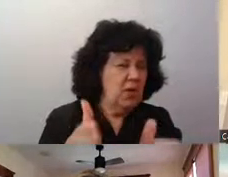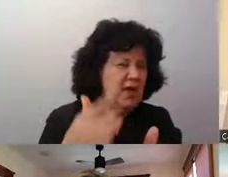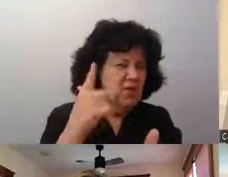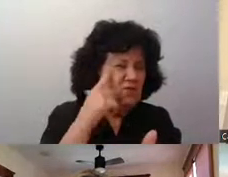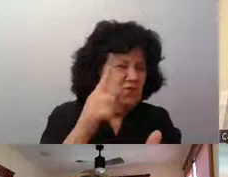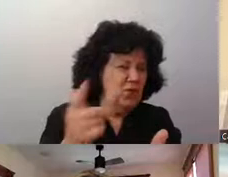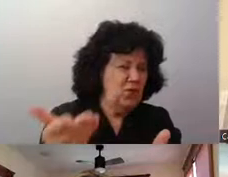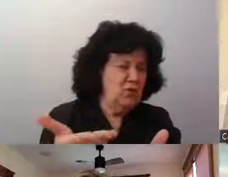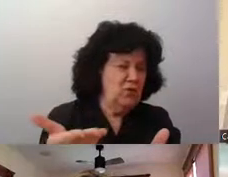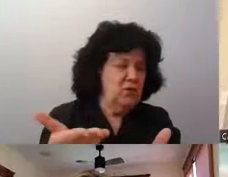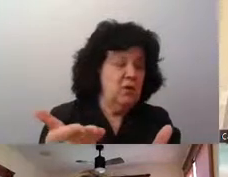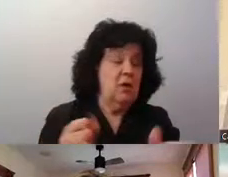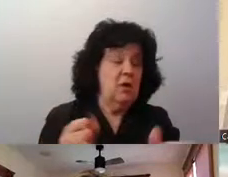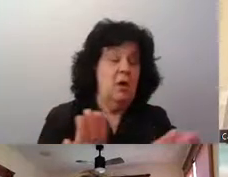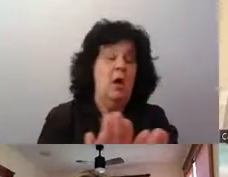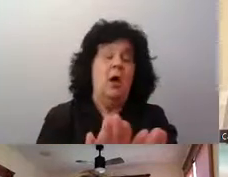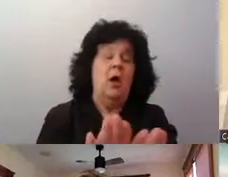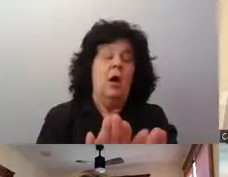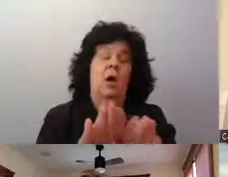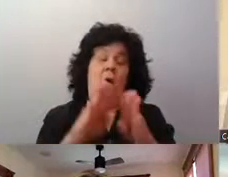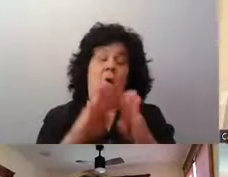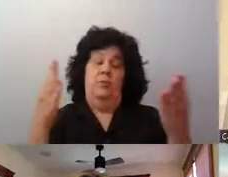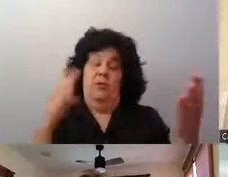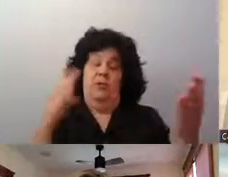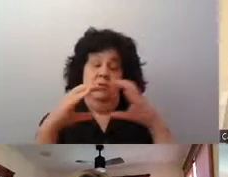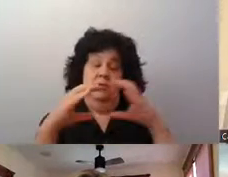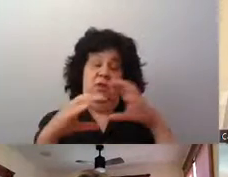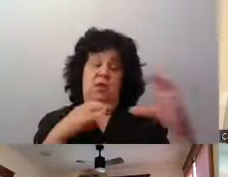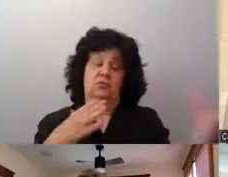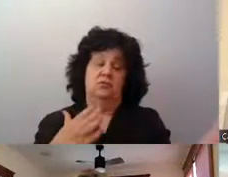communication with industry to fill in the gaps in our data about products.